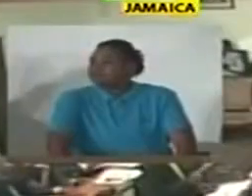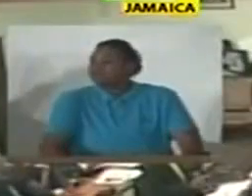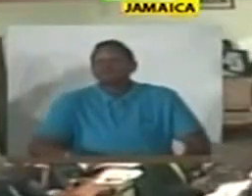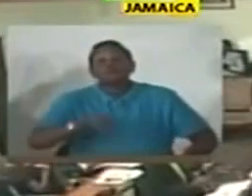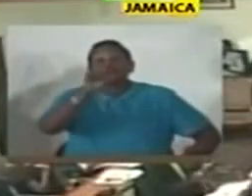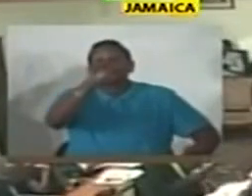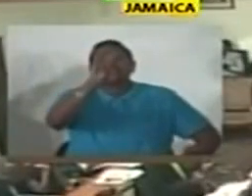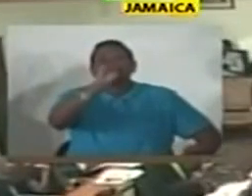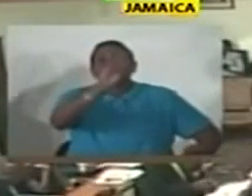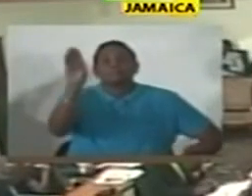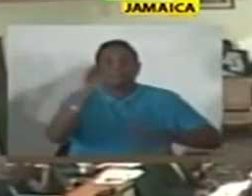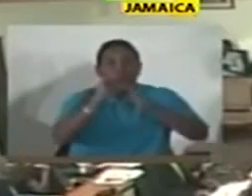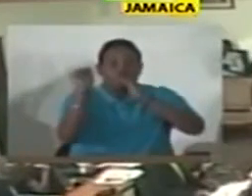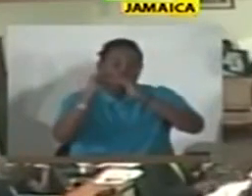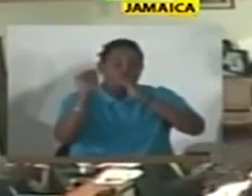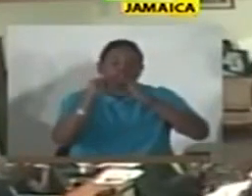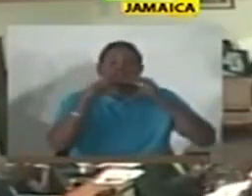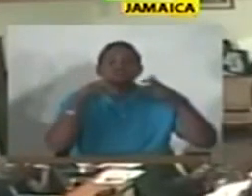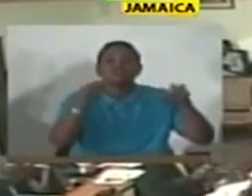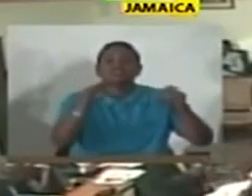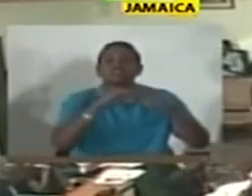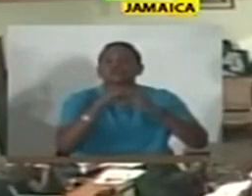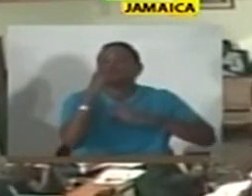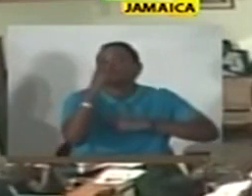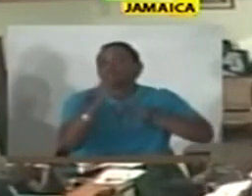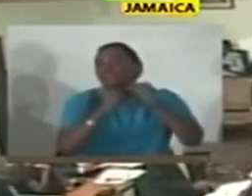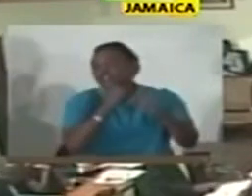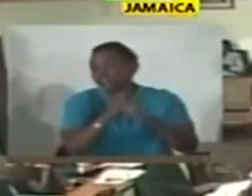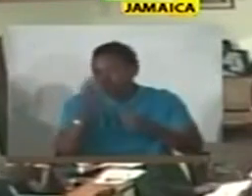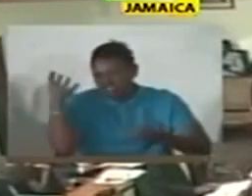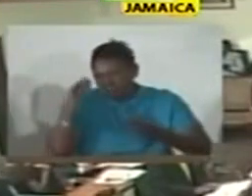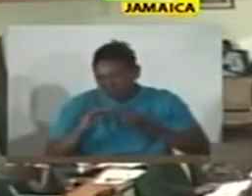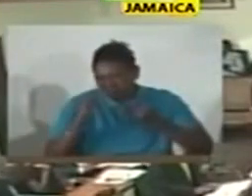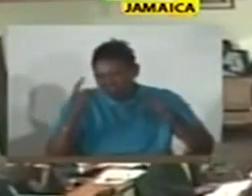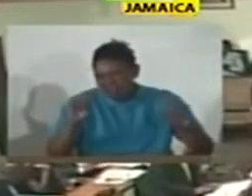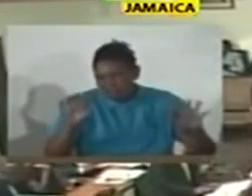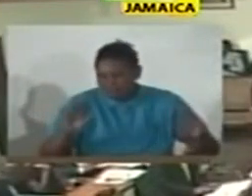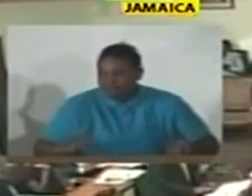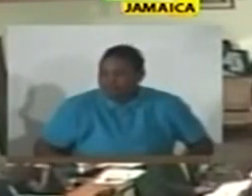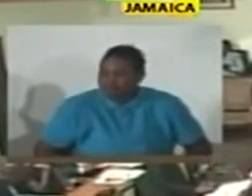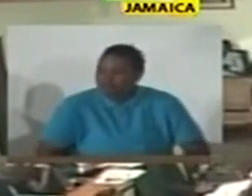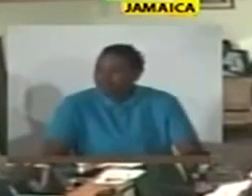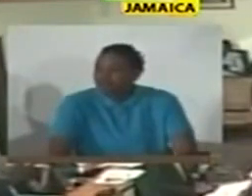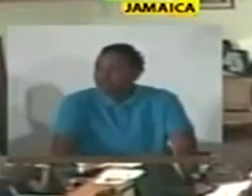36 billion within 2 years.